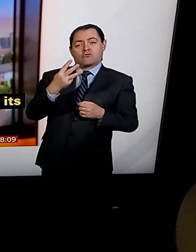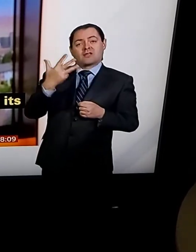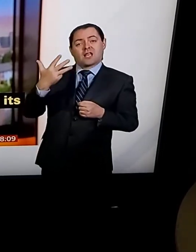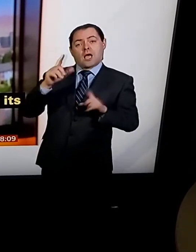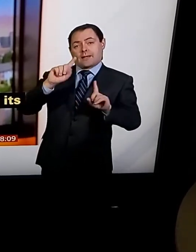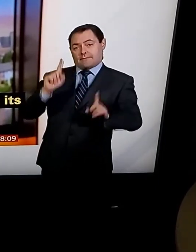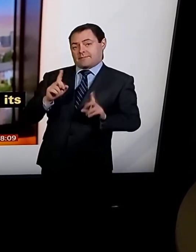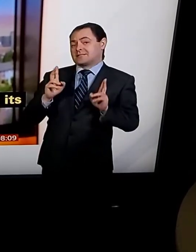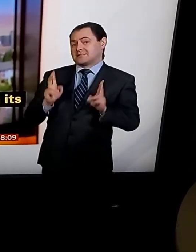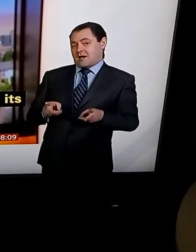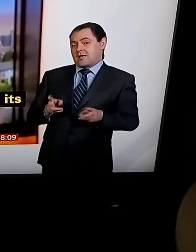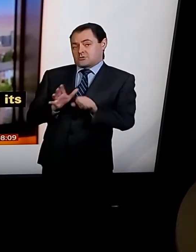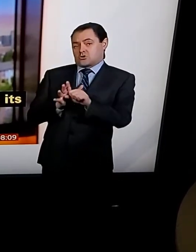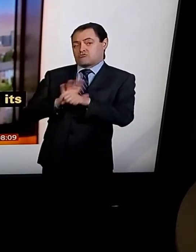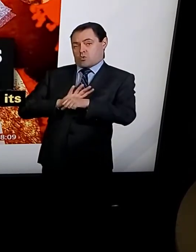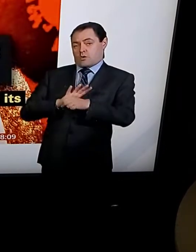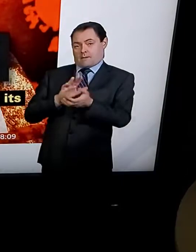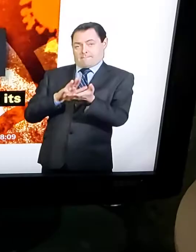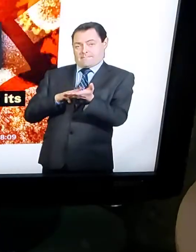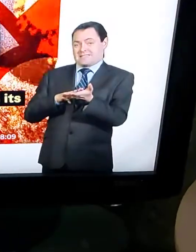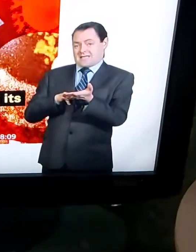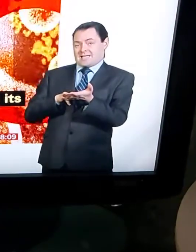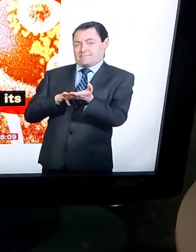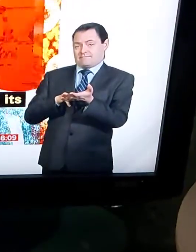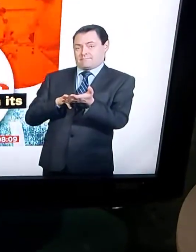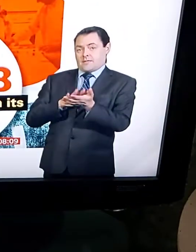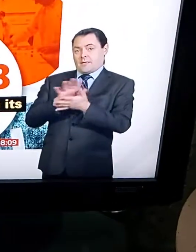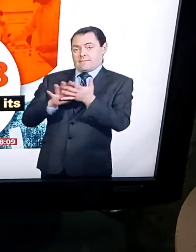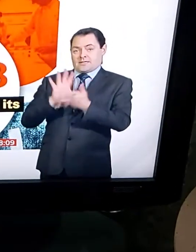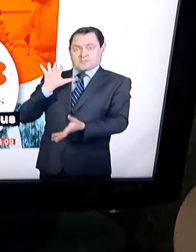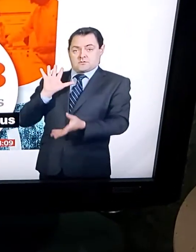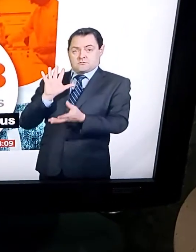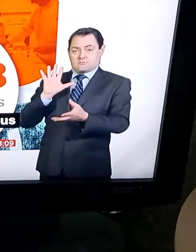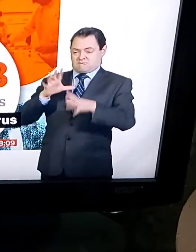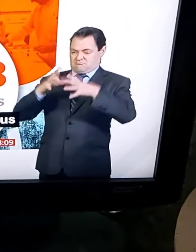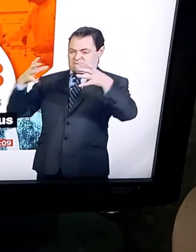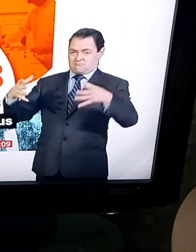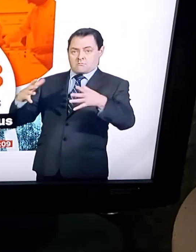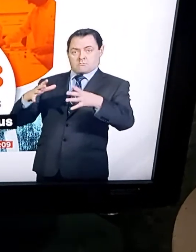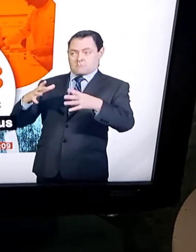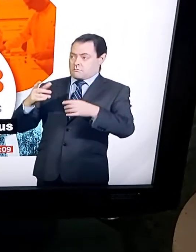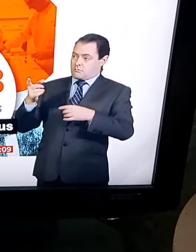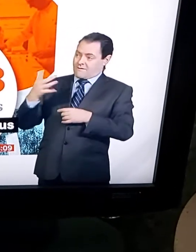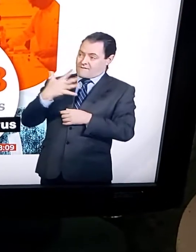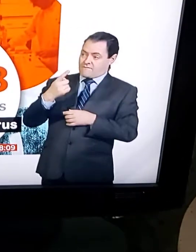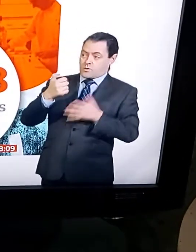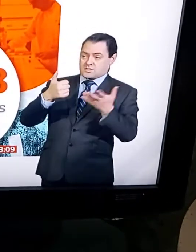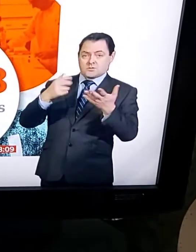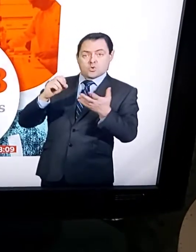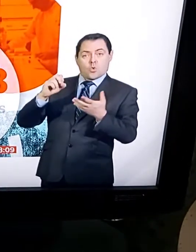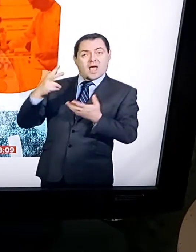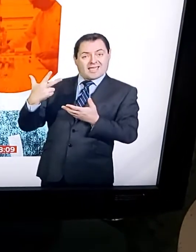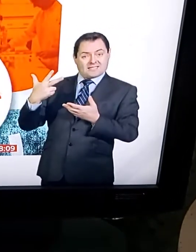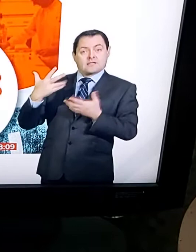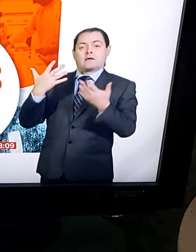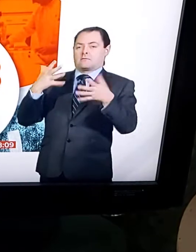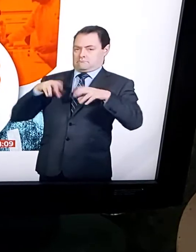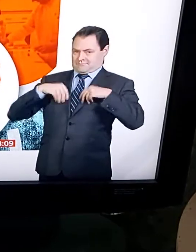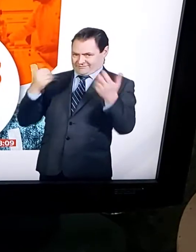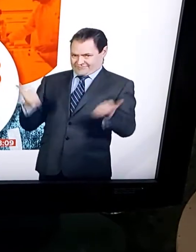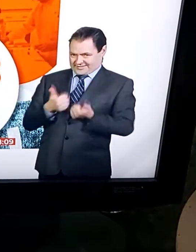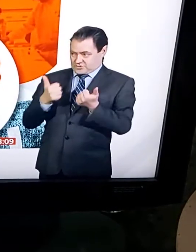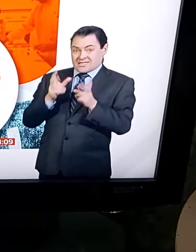of coronavirus on Monday. Overall, there are 51,608 confirmed cases in the UK. The total number of people